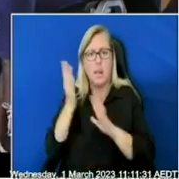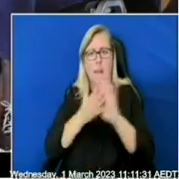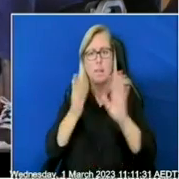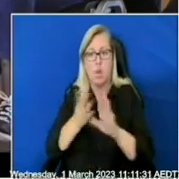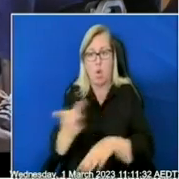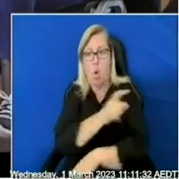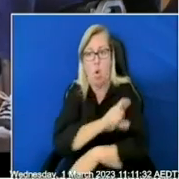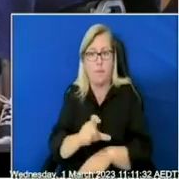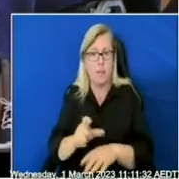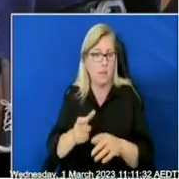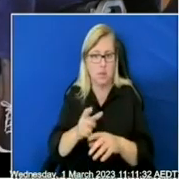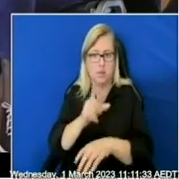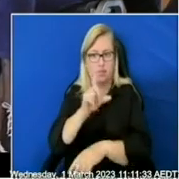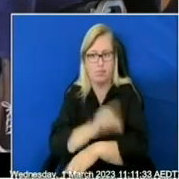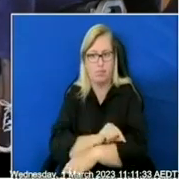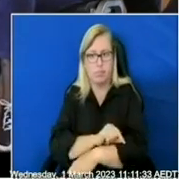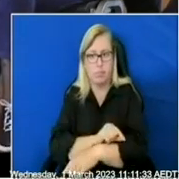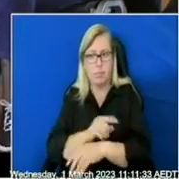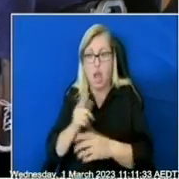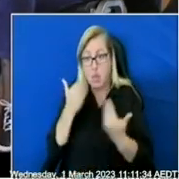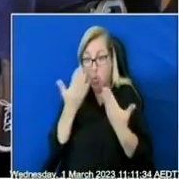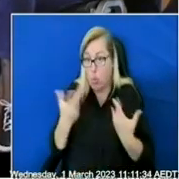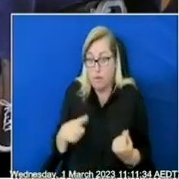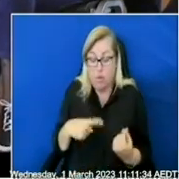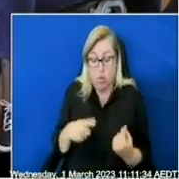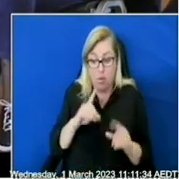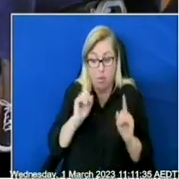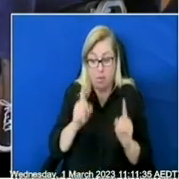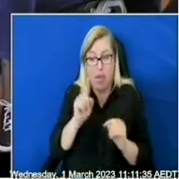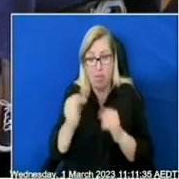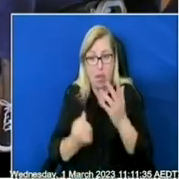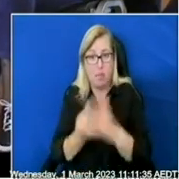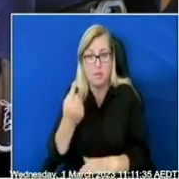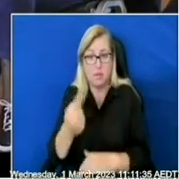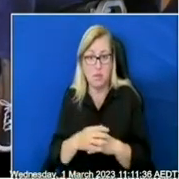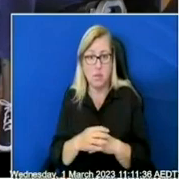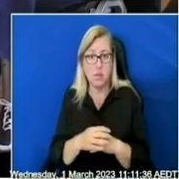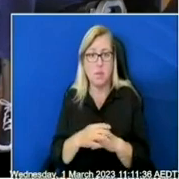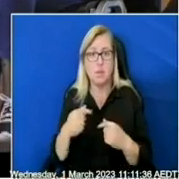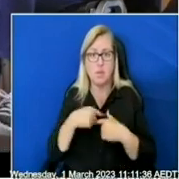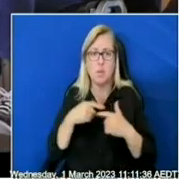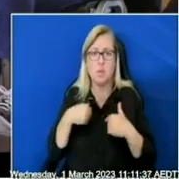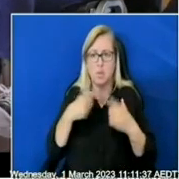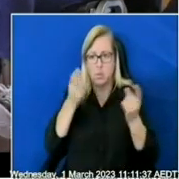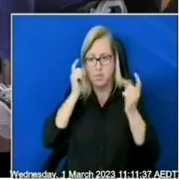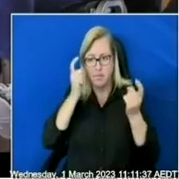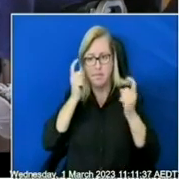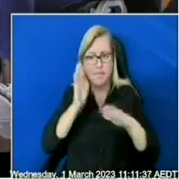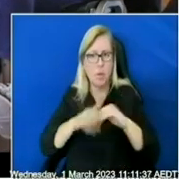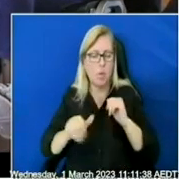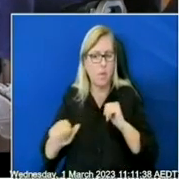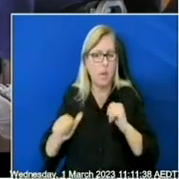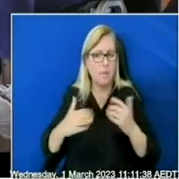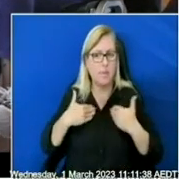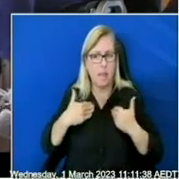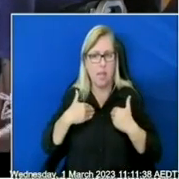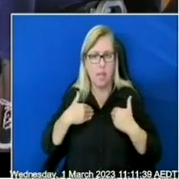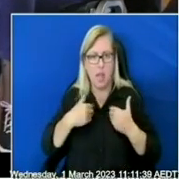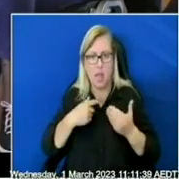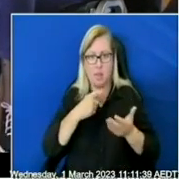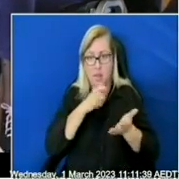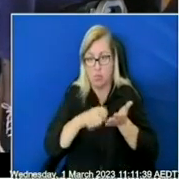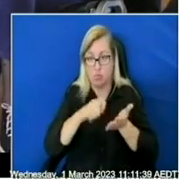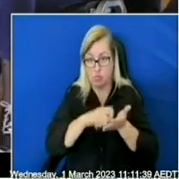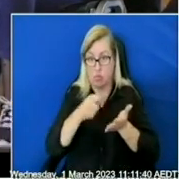happens. And so I was concerned about her health, and I wrote to Gavin about redress,